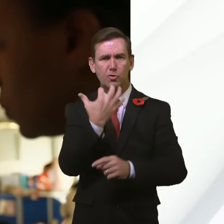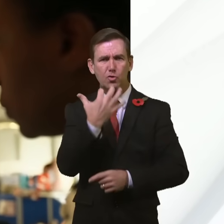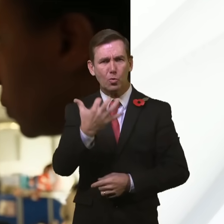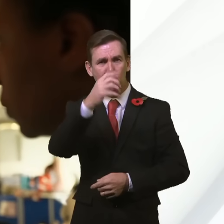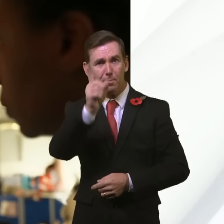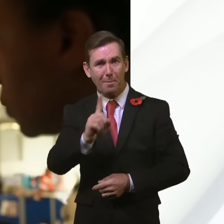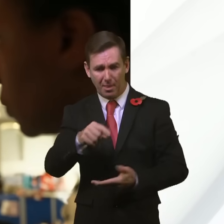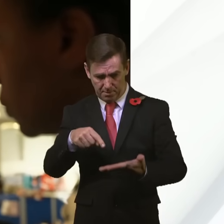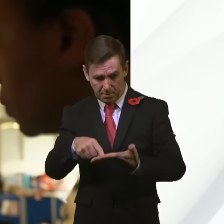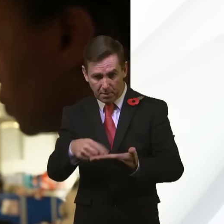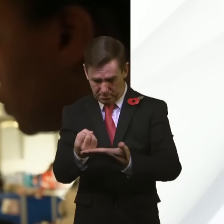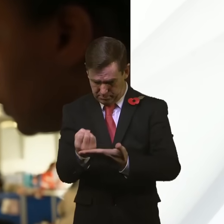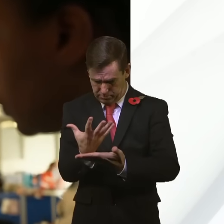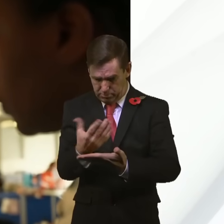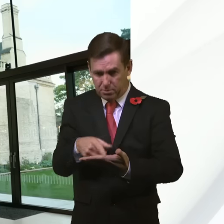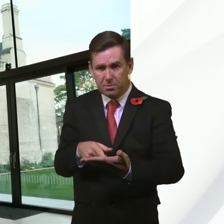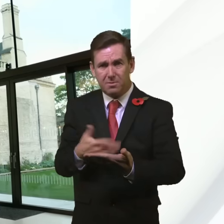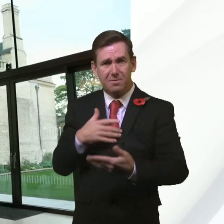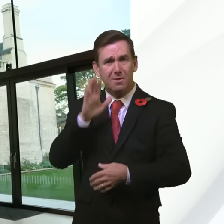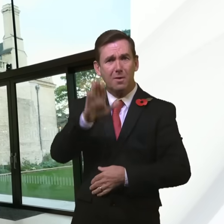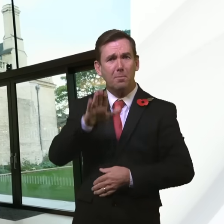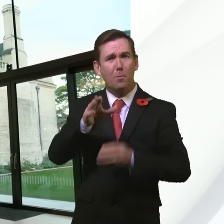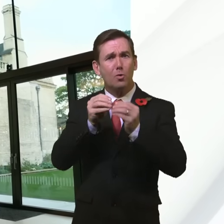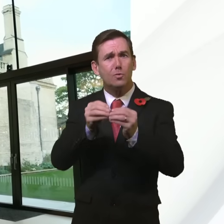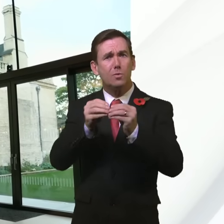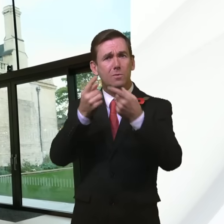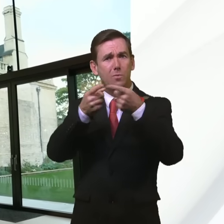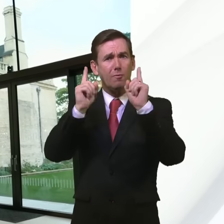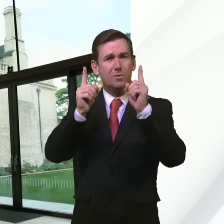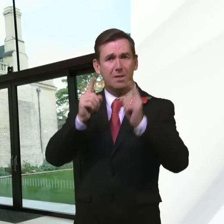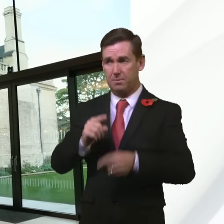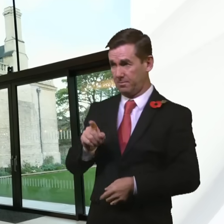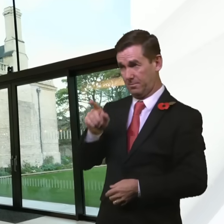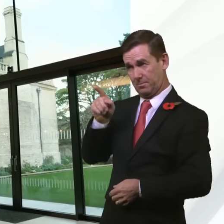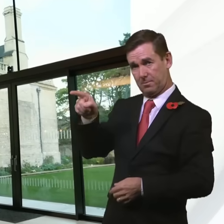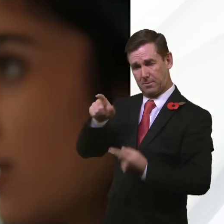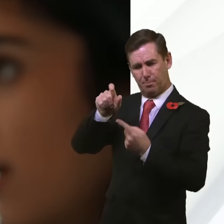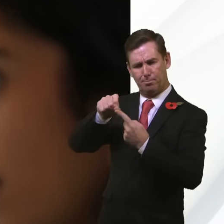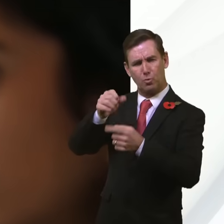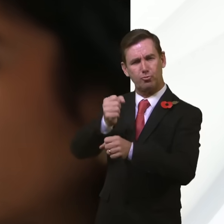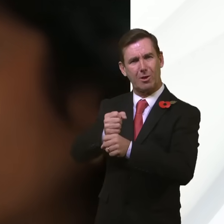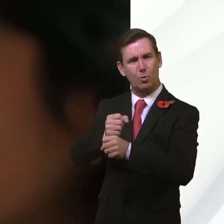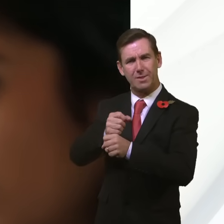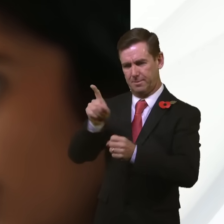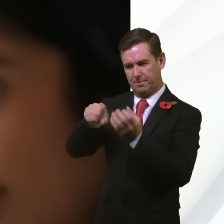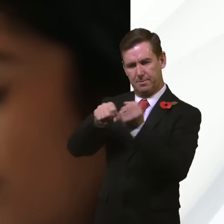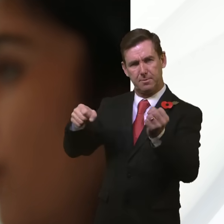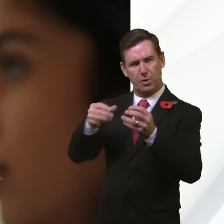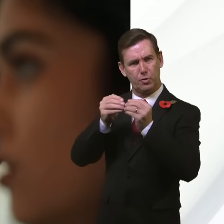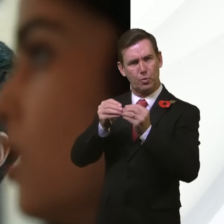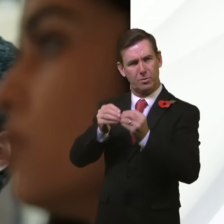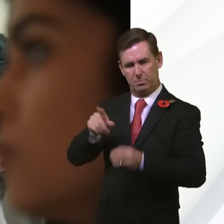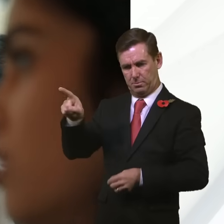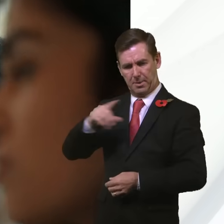again, I can imagine these poor students who are seeing these things. These postgraduate students are members of a Palestinian society in